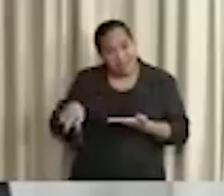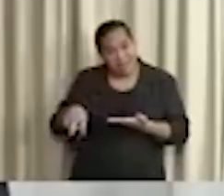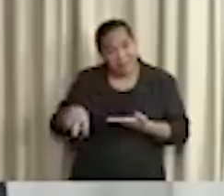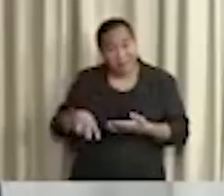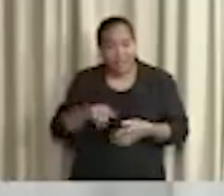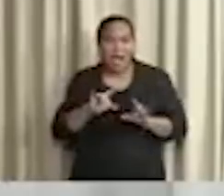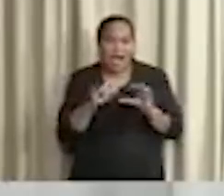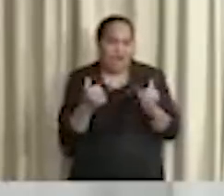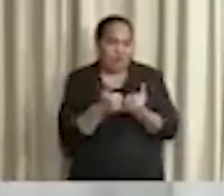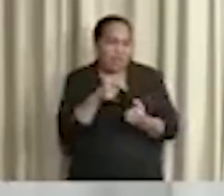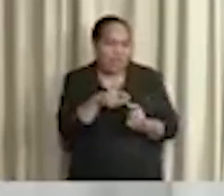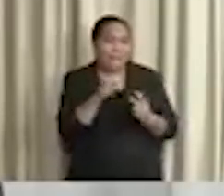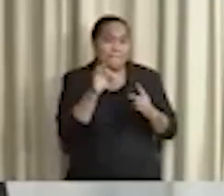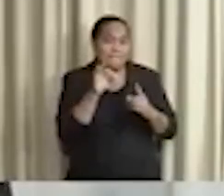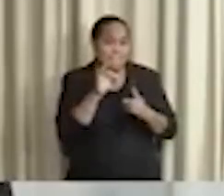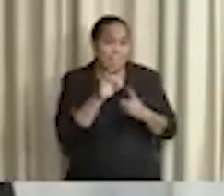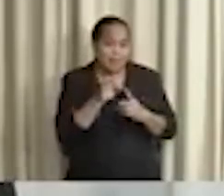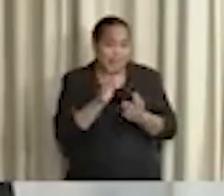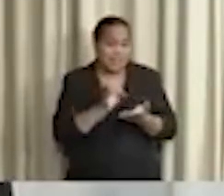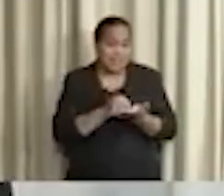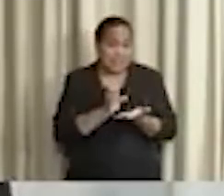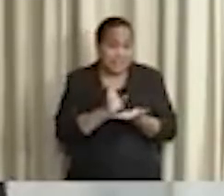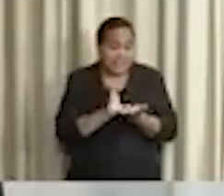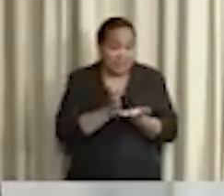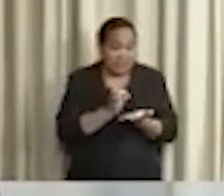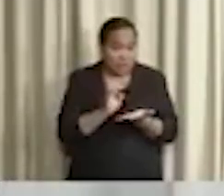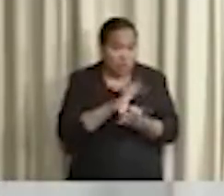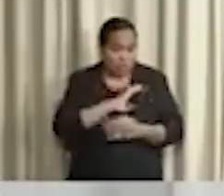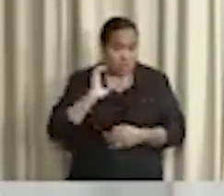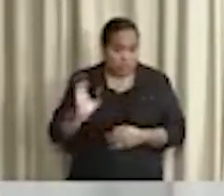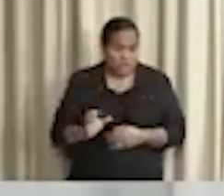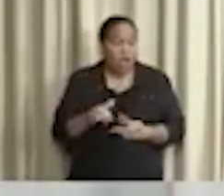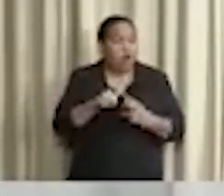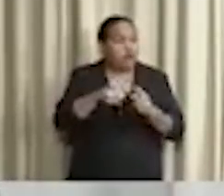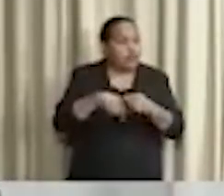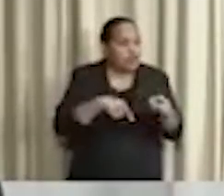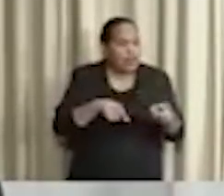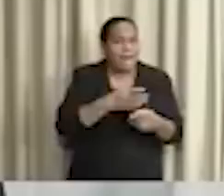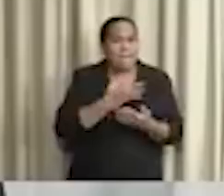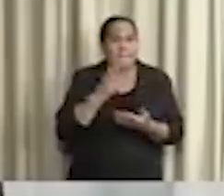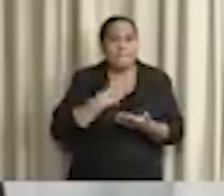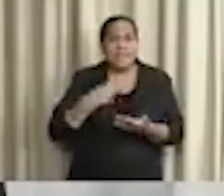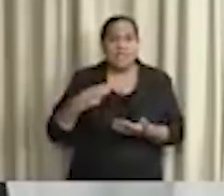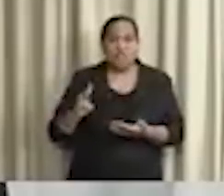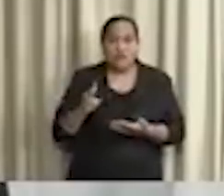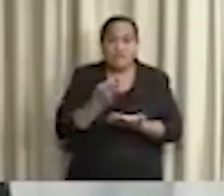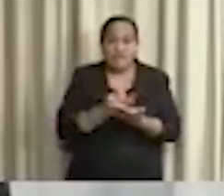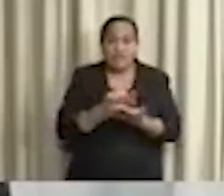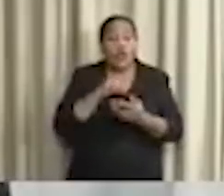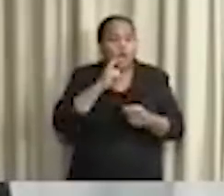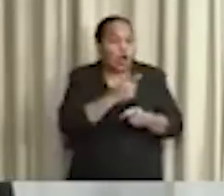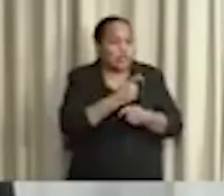agreed that the Public Service Commission, the Prime Minister's Office, and Ministry of Finance will consult with government